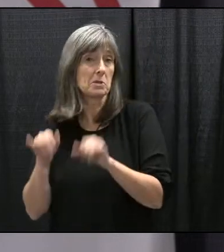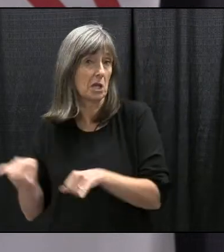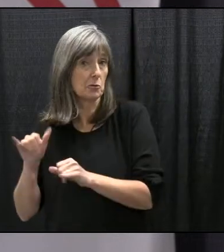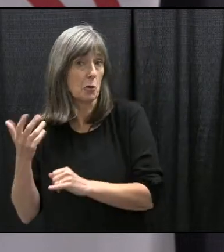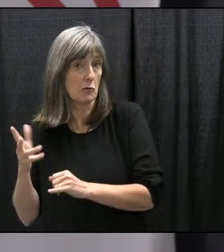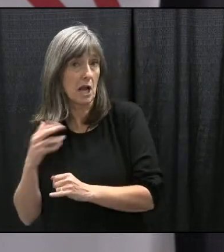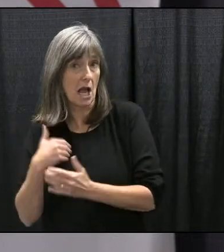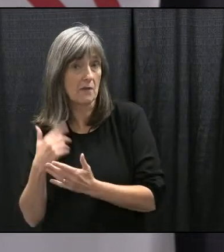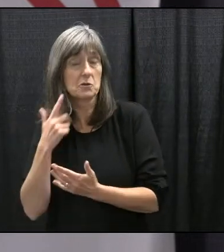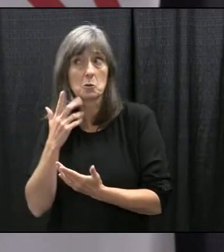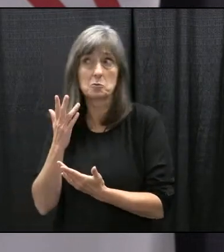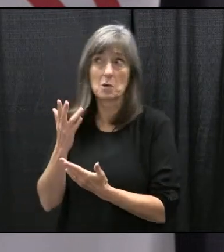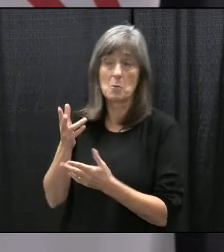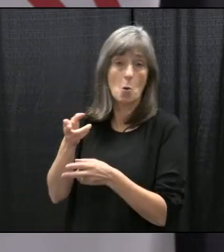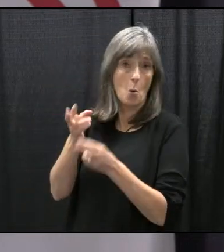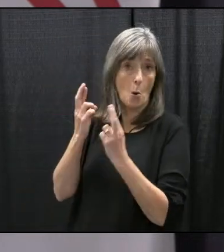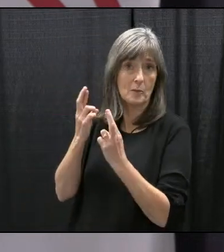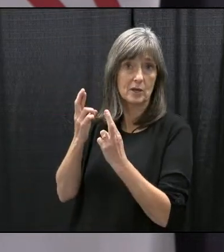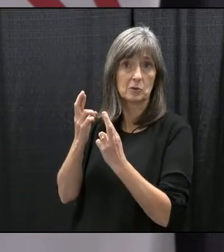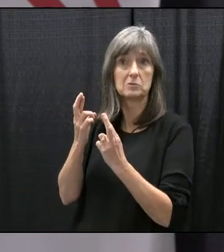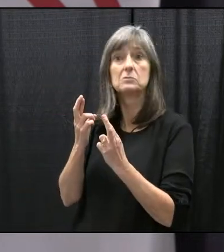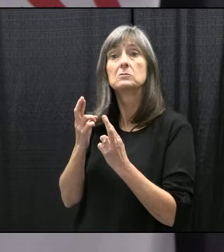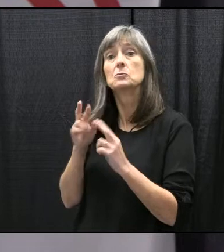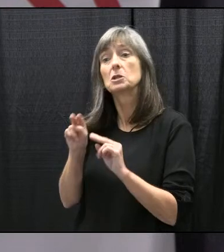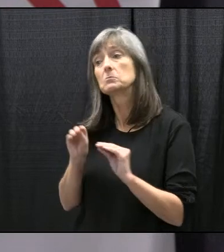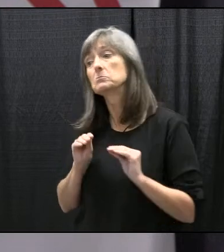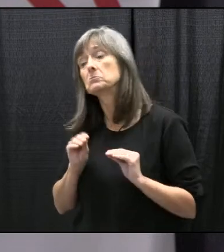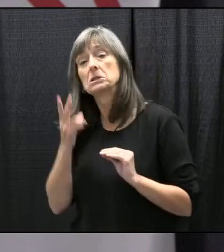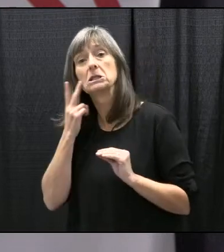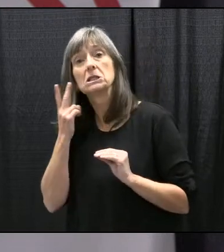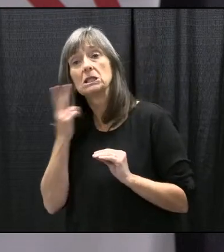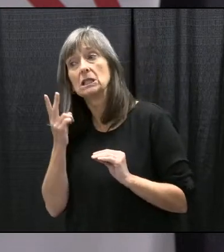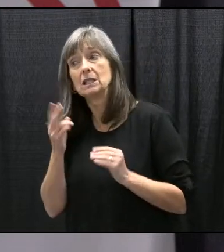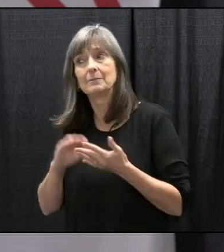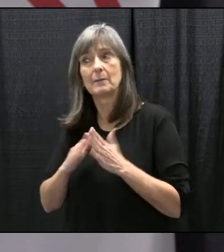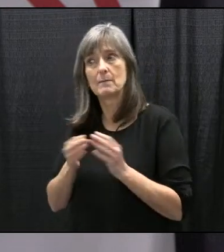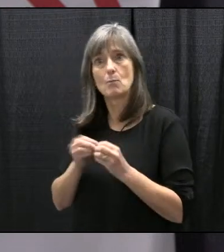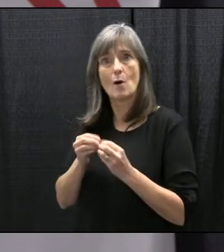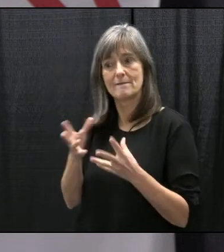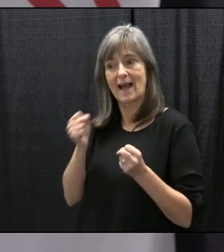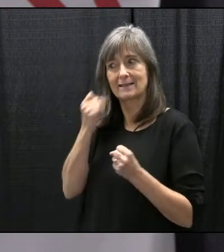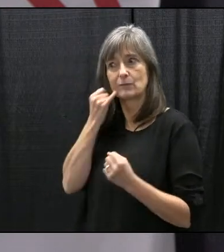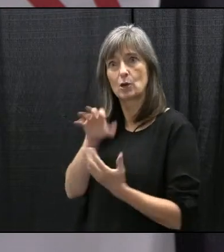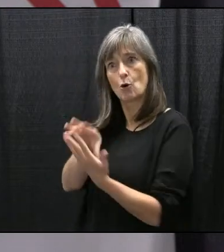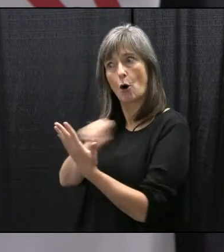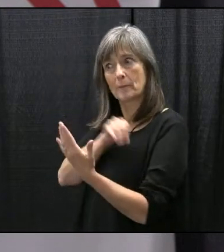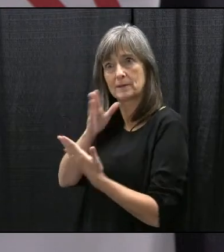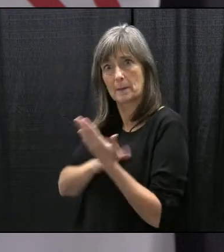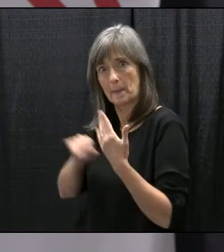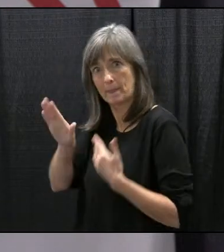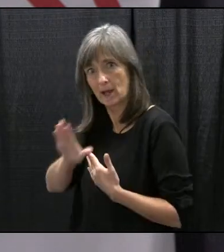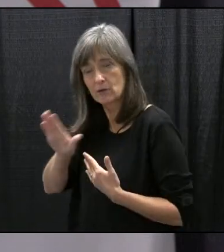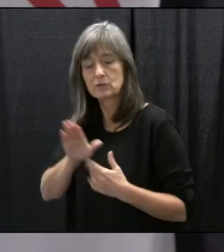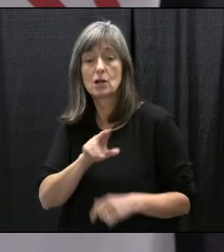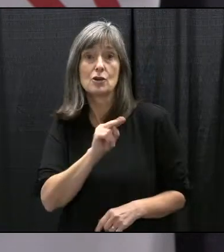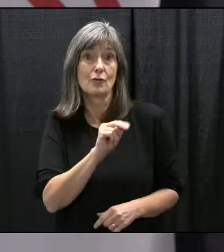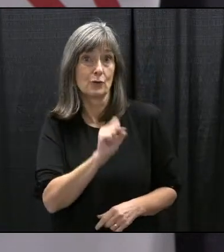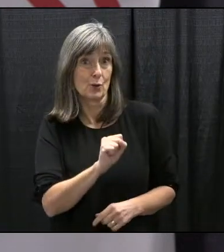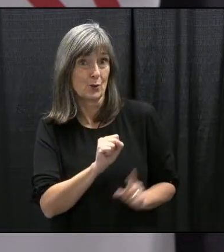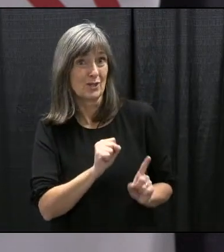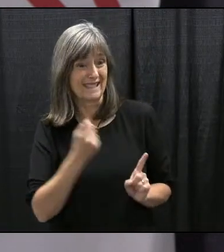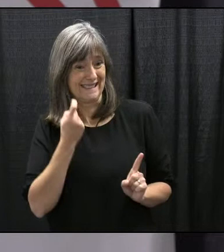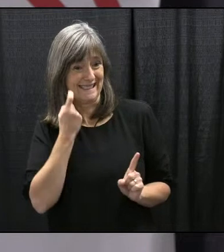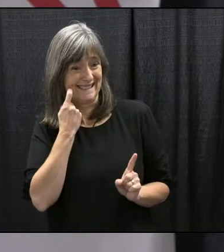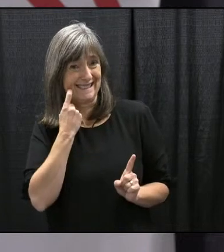we can learn from those. So I'm hoping we can allow it, which will allow us to accelerate our timeframes. We see in Nova Scotia just put out